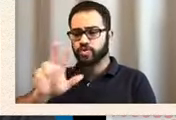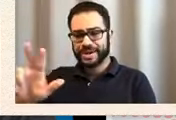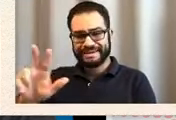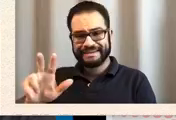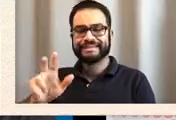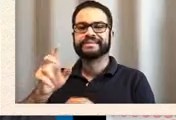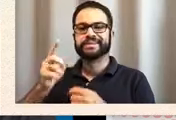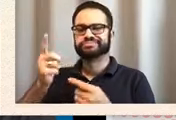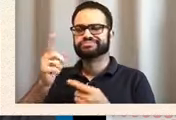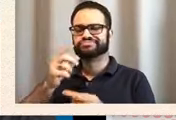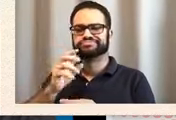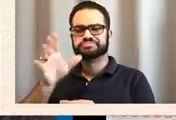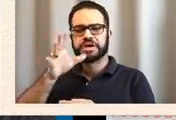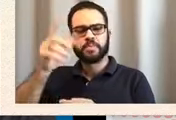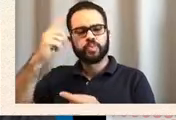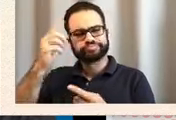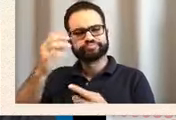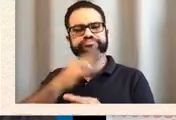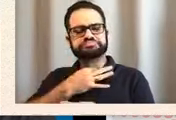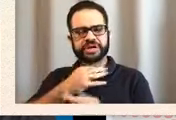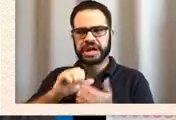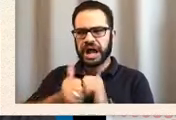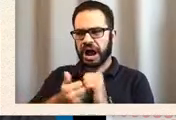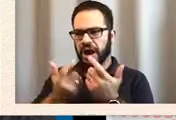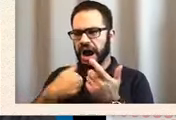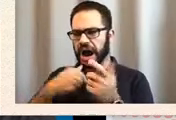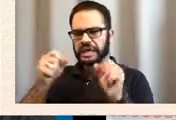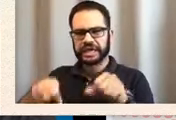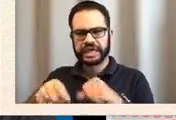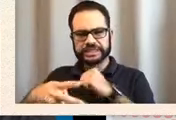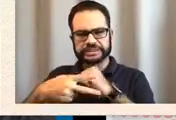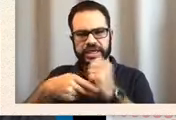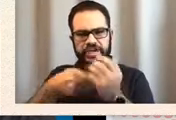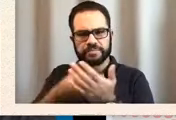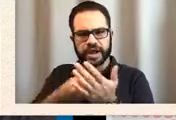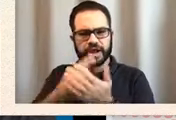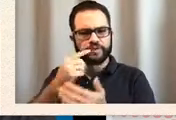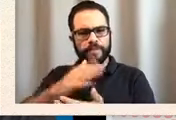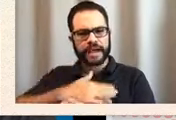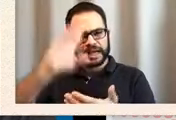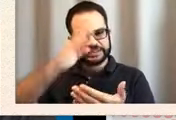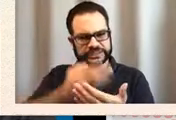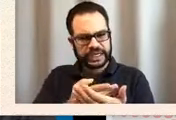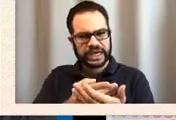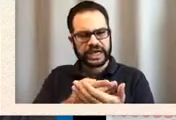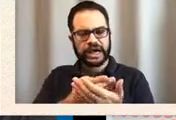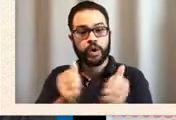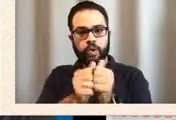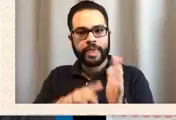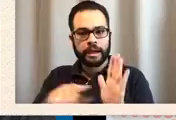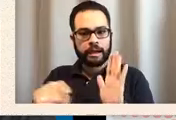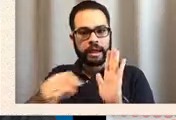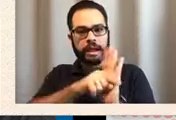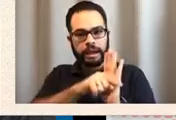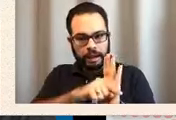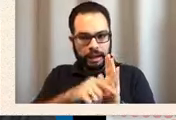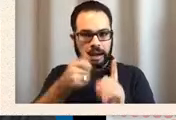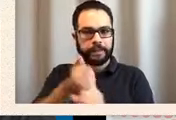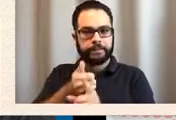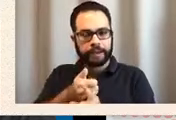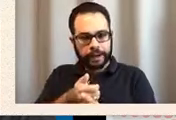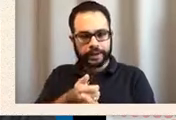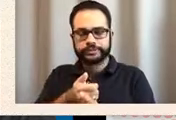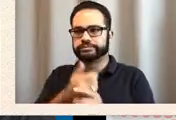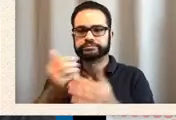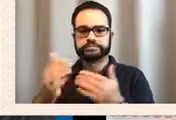a way for her to save funds for her child, for Sean's future, without negatively impacting whatever that future may be, whether he be